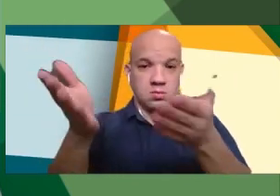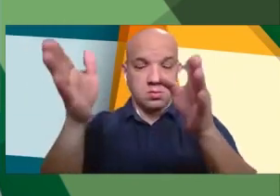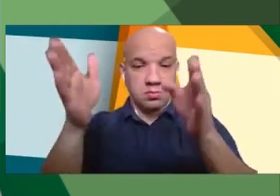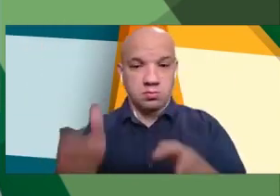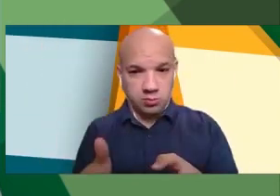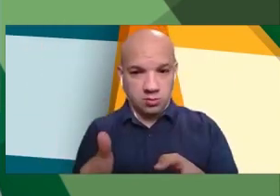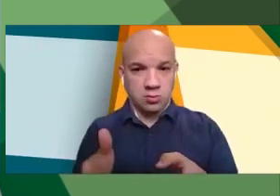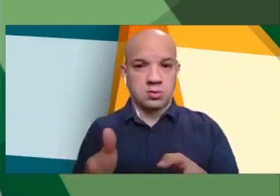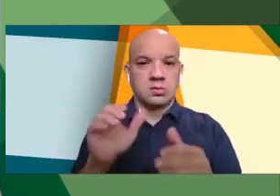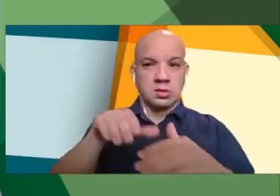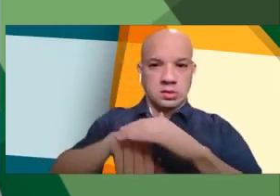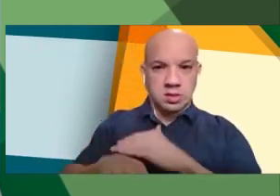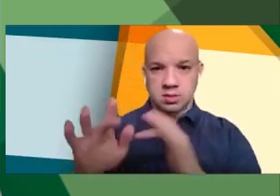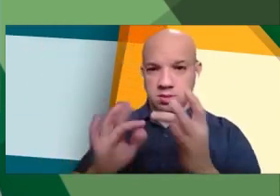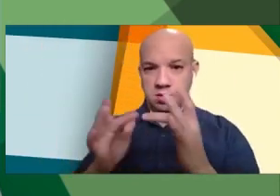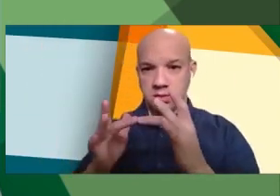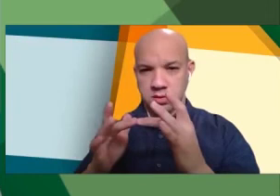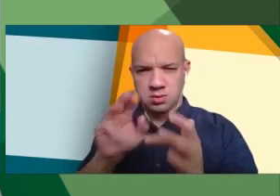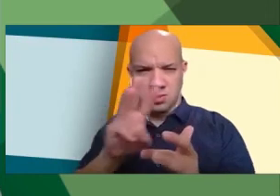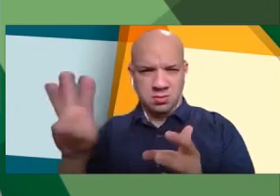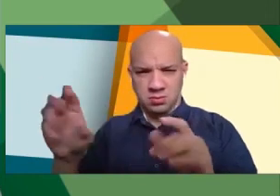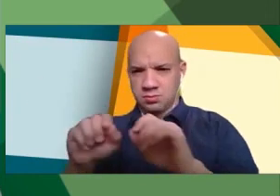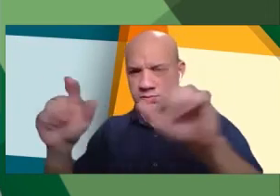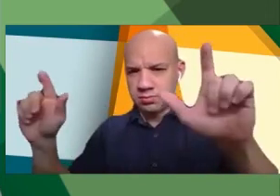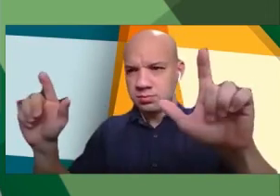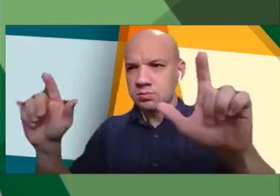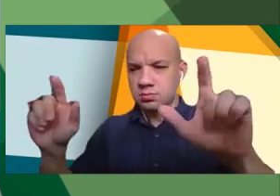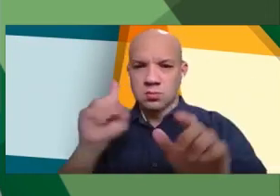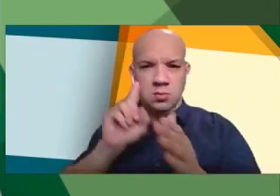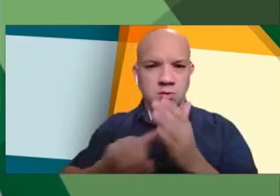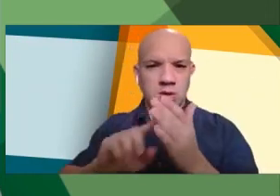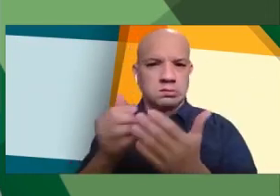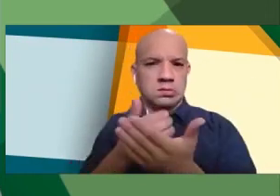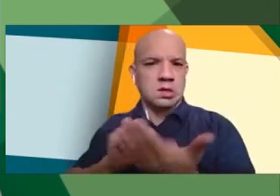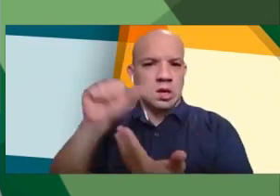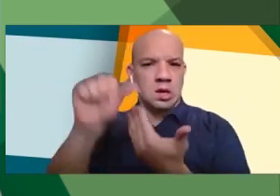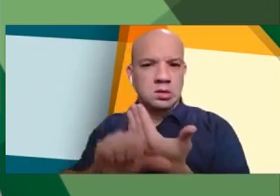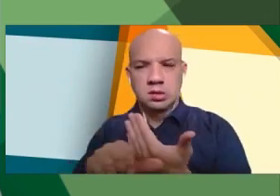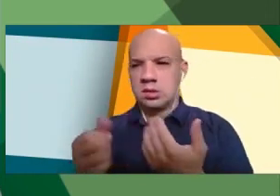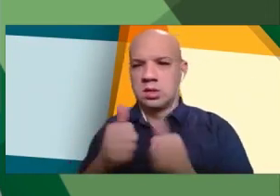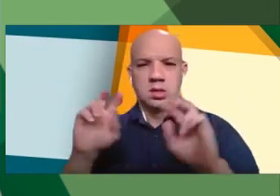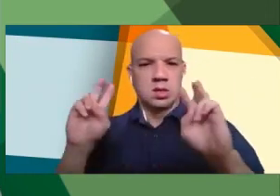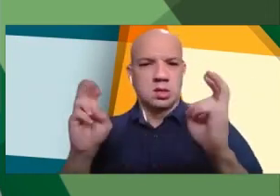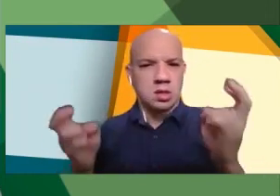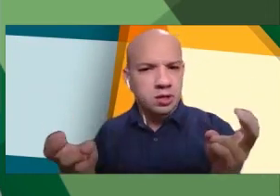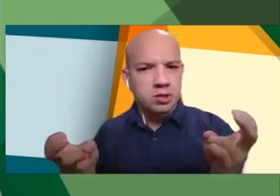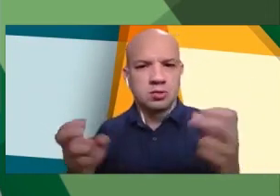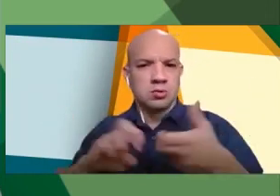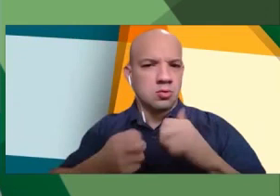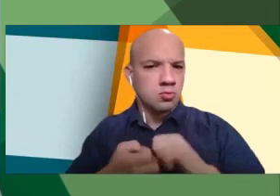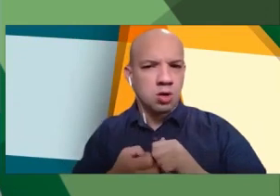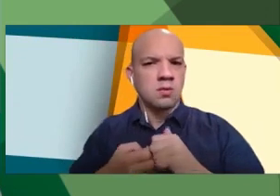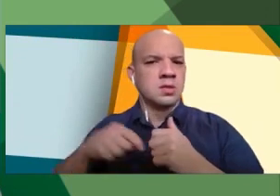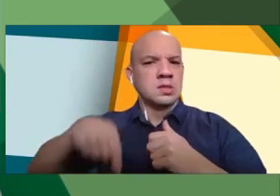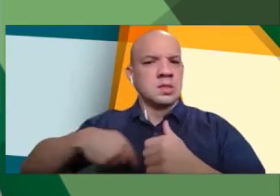monitor the website to retrieve any addenda, if any, issue for this procurement